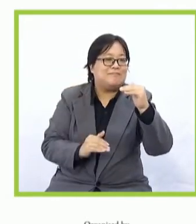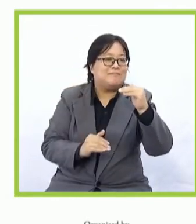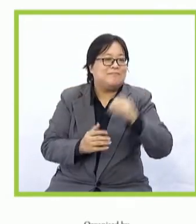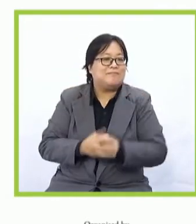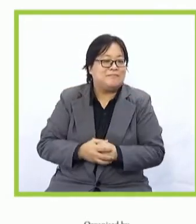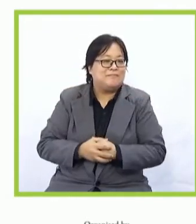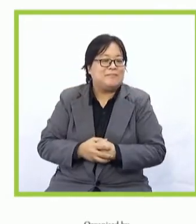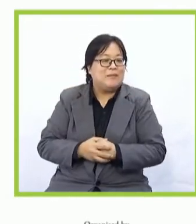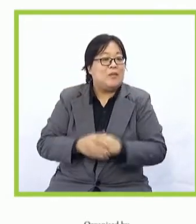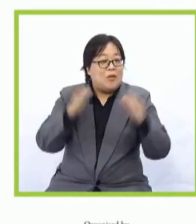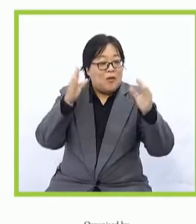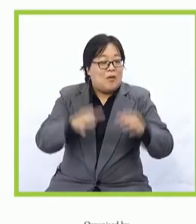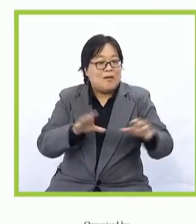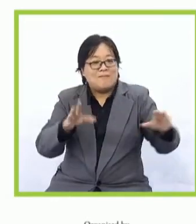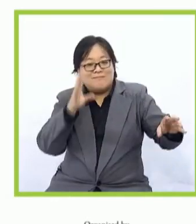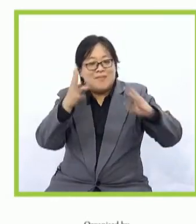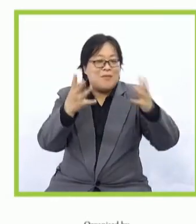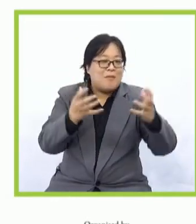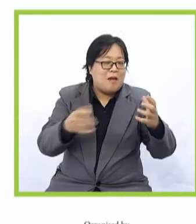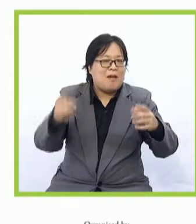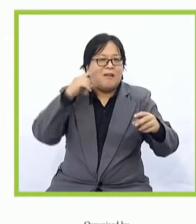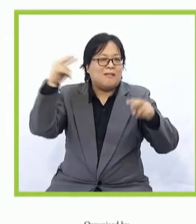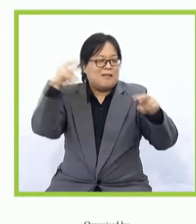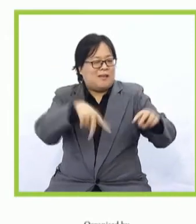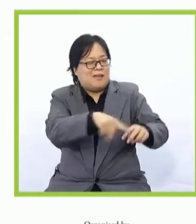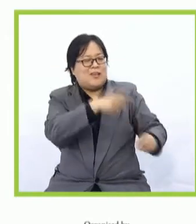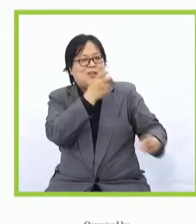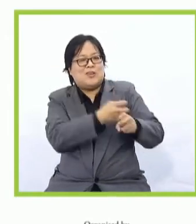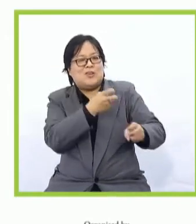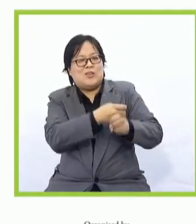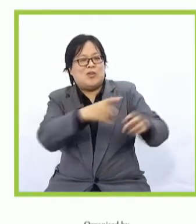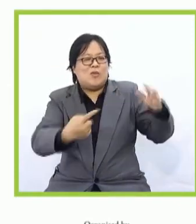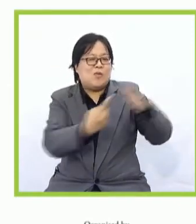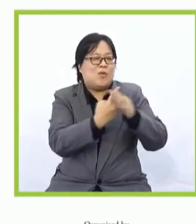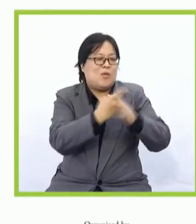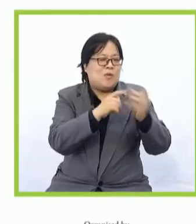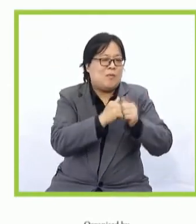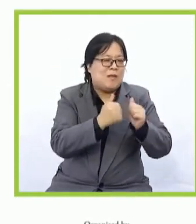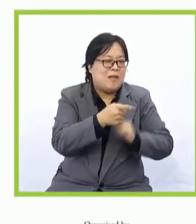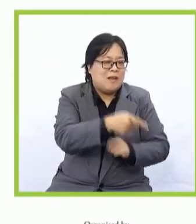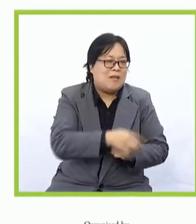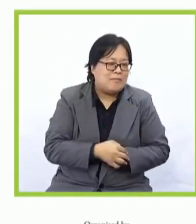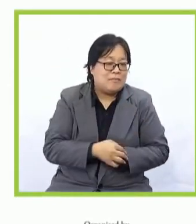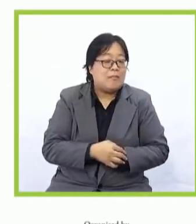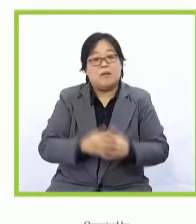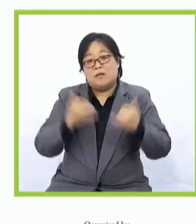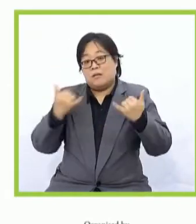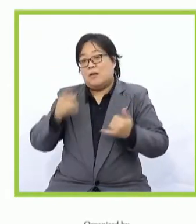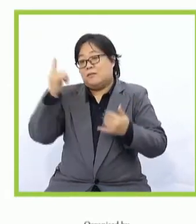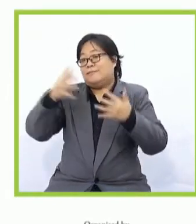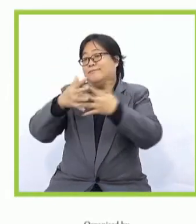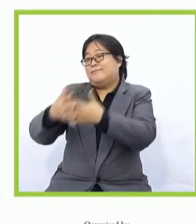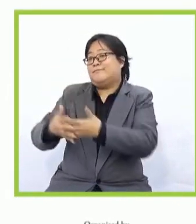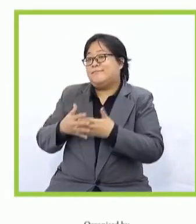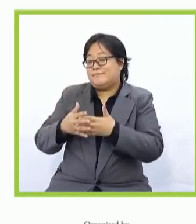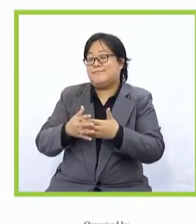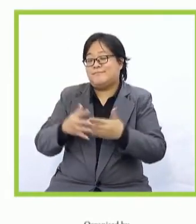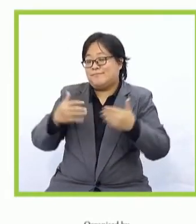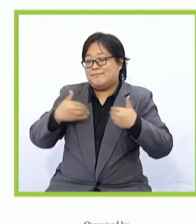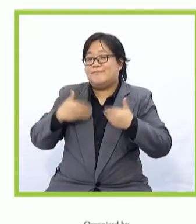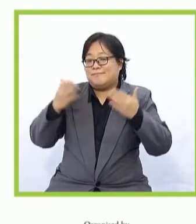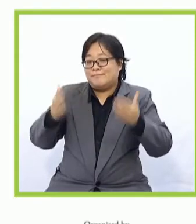as troublemakers. They had to be undeferential. Now, right now in the States, some